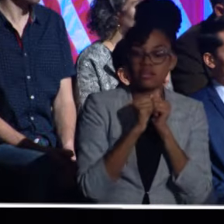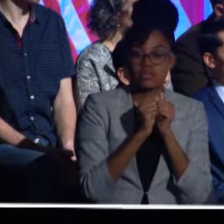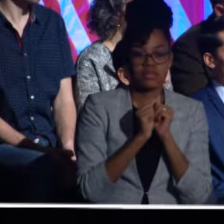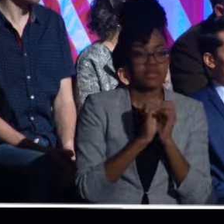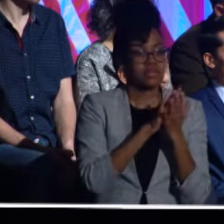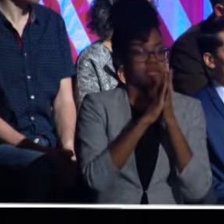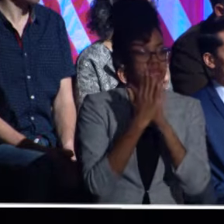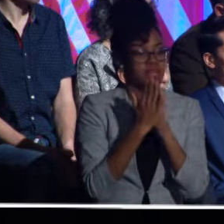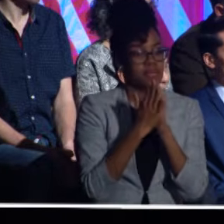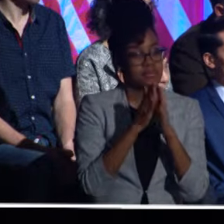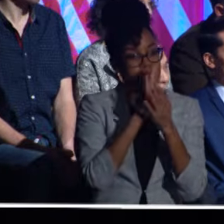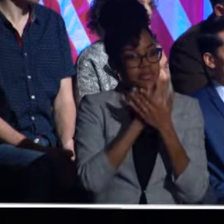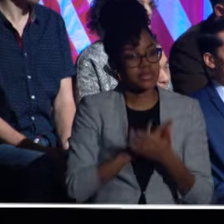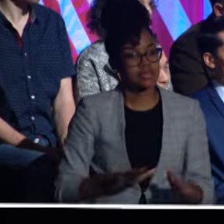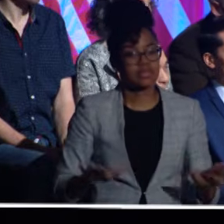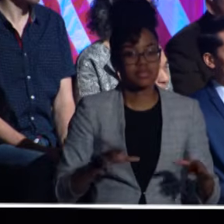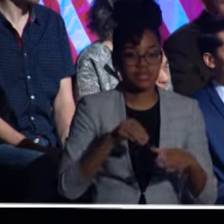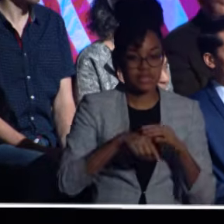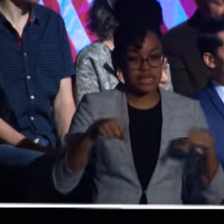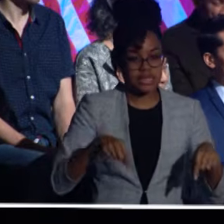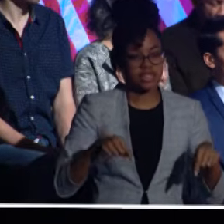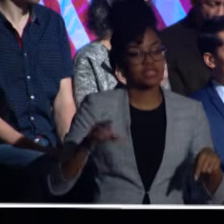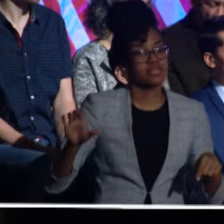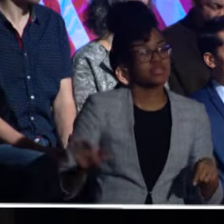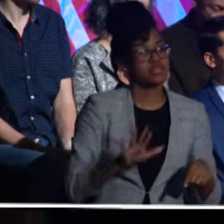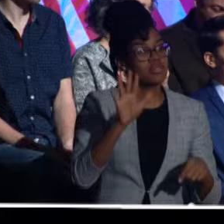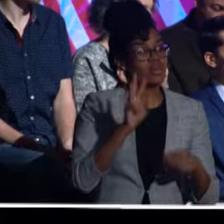and to all the world. Amen.